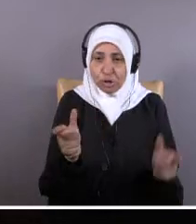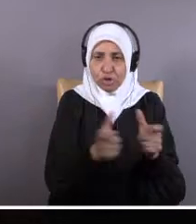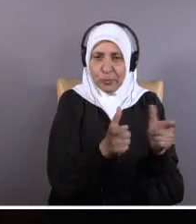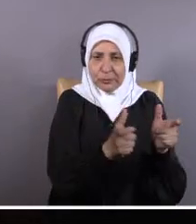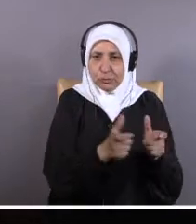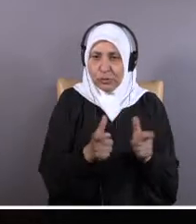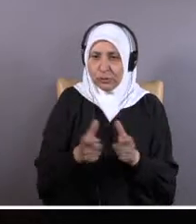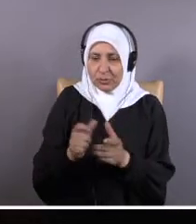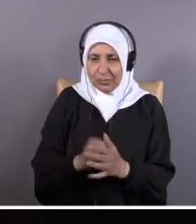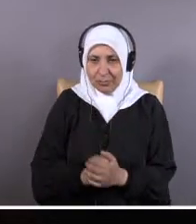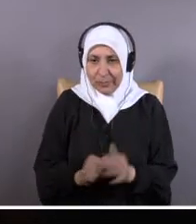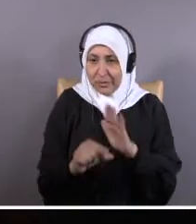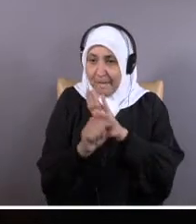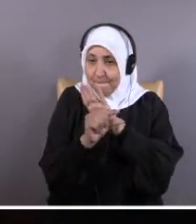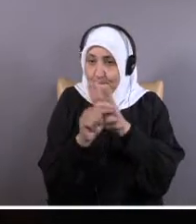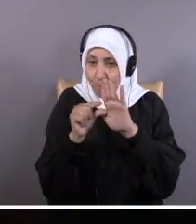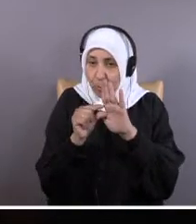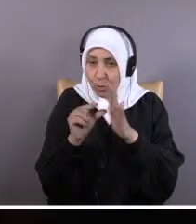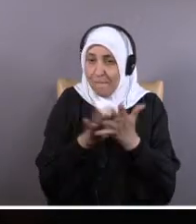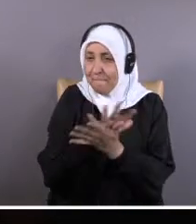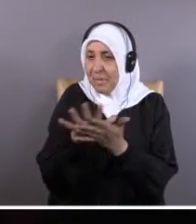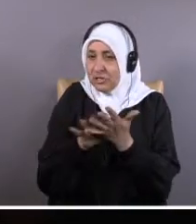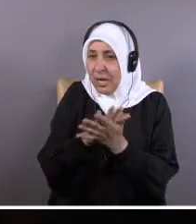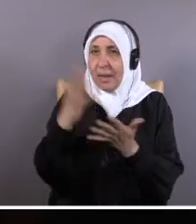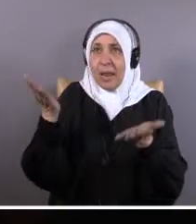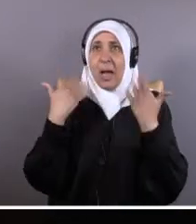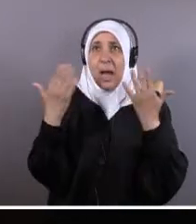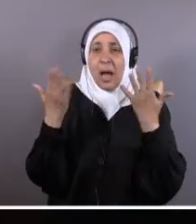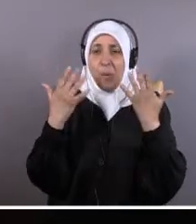And I just shared a story.